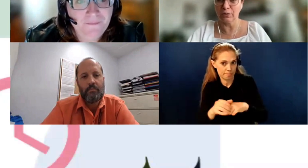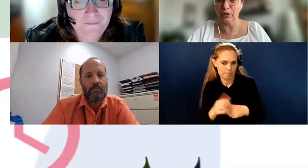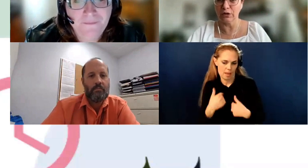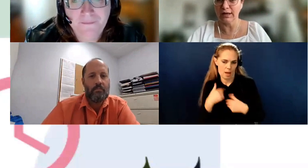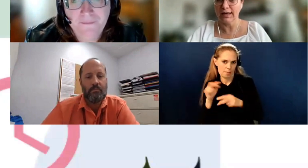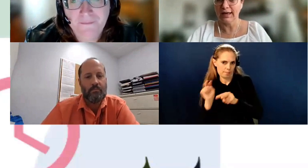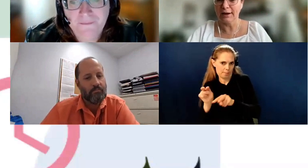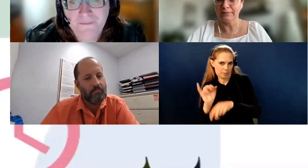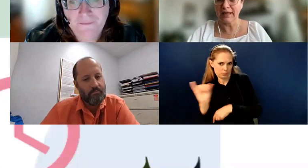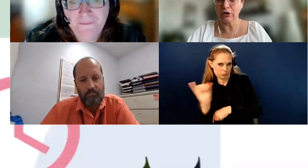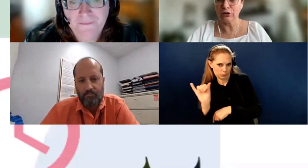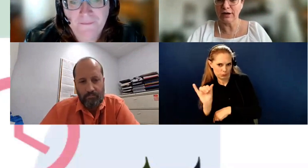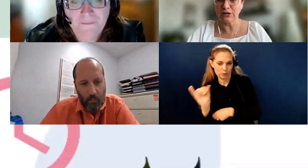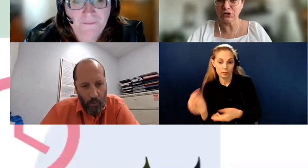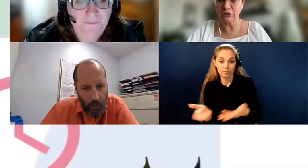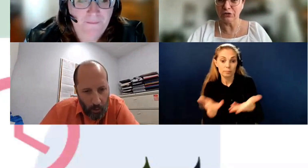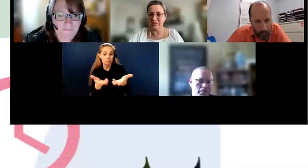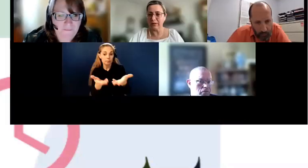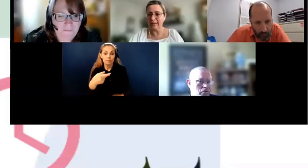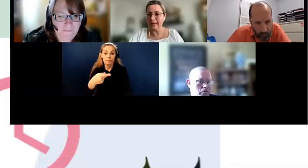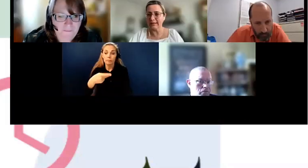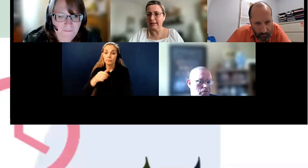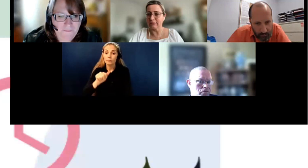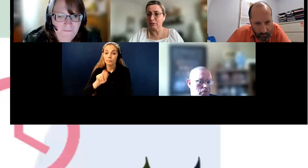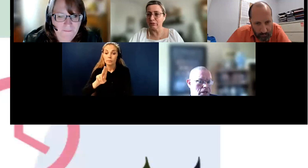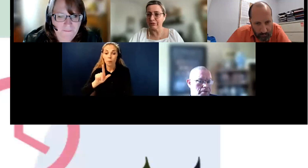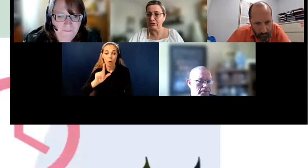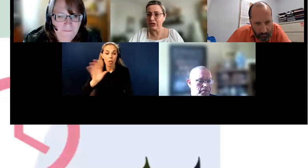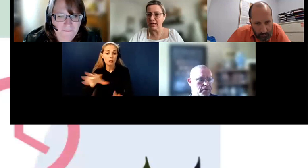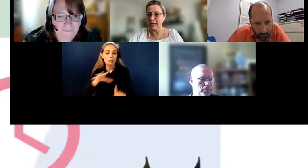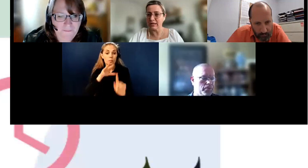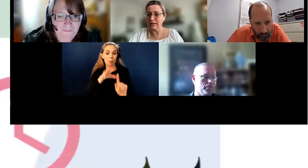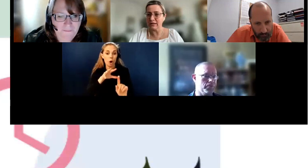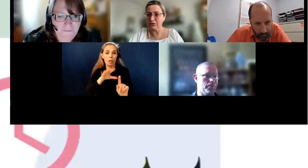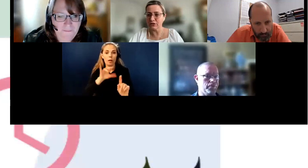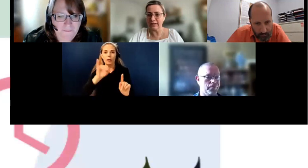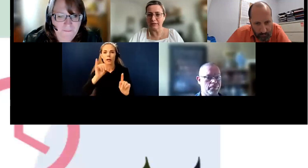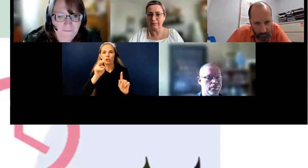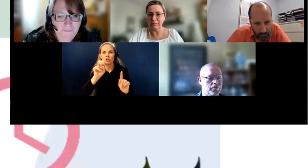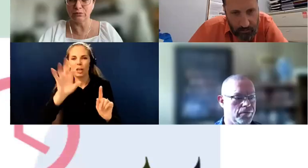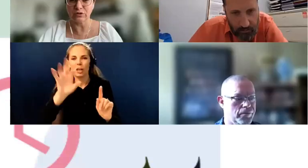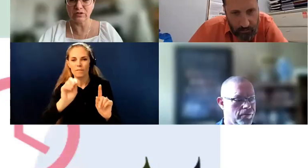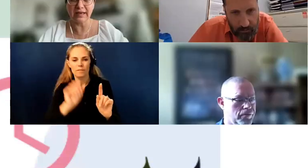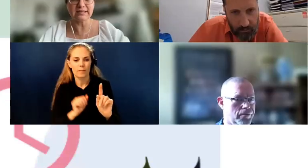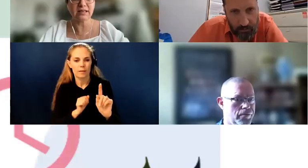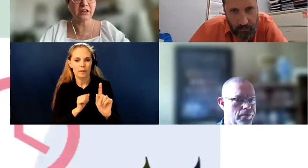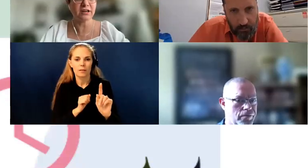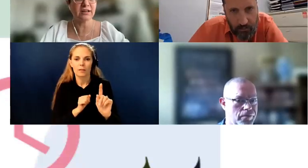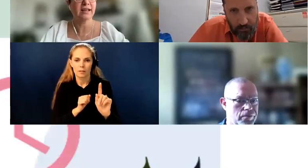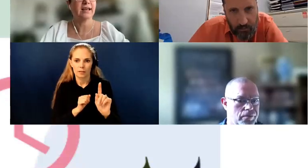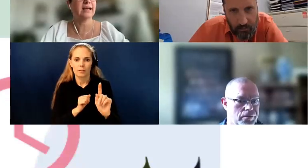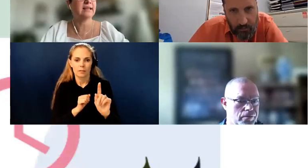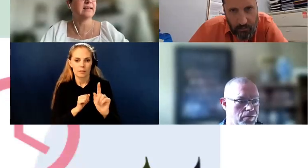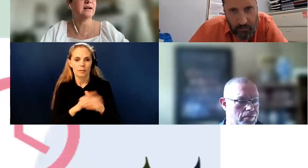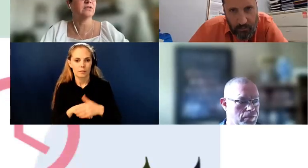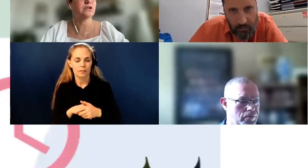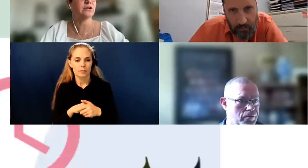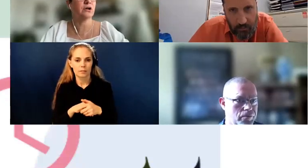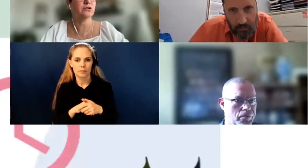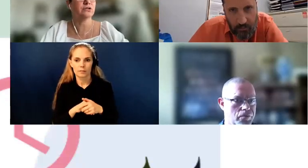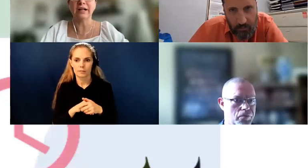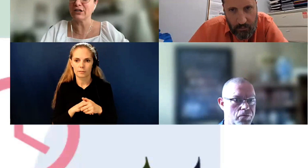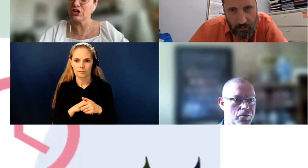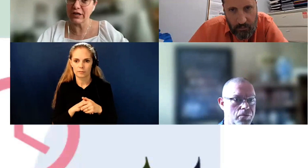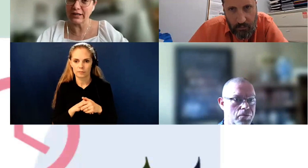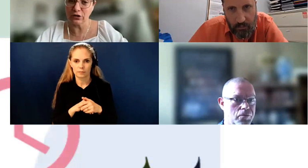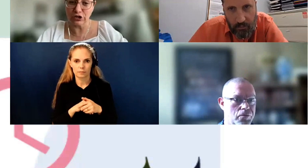So Paul, I'm going to add you into the spotlight and remove Jane so that we have a bit more space here. And I'll